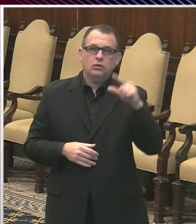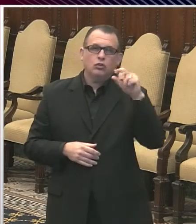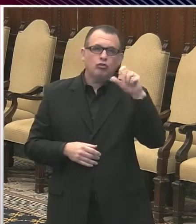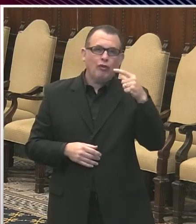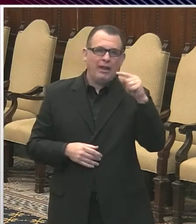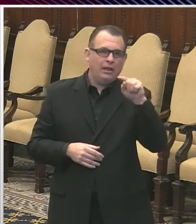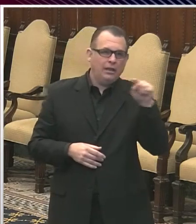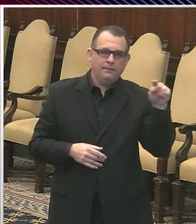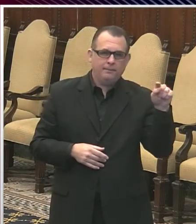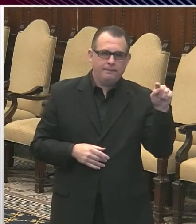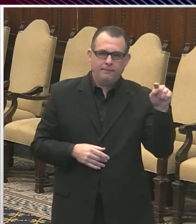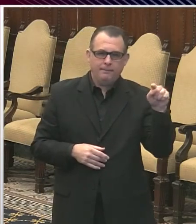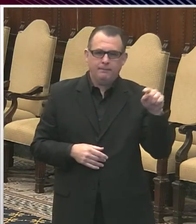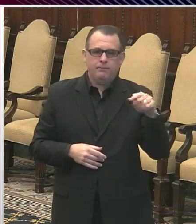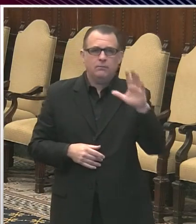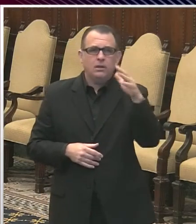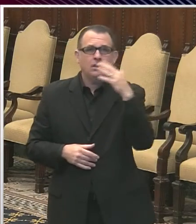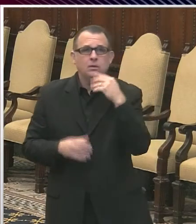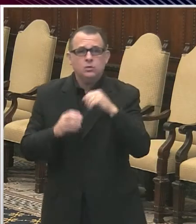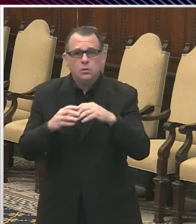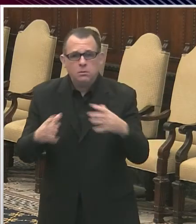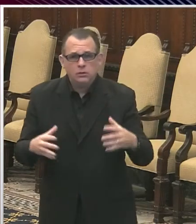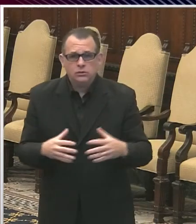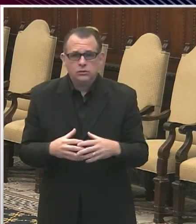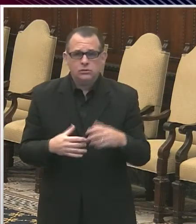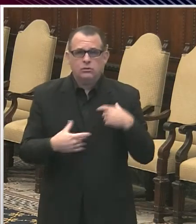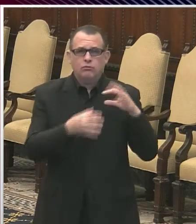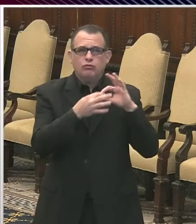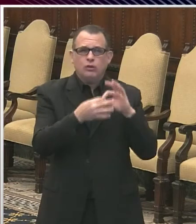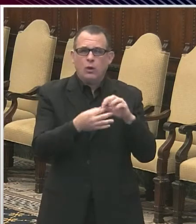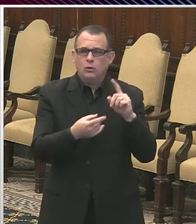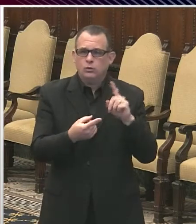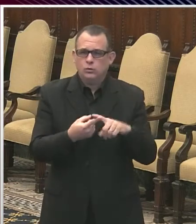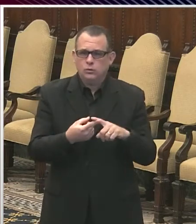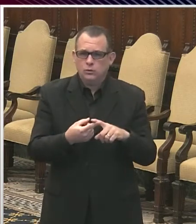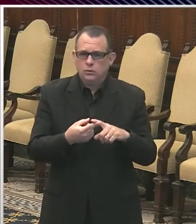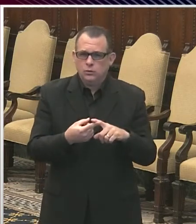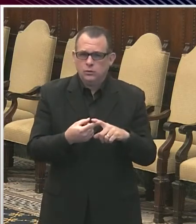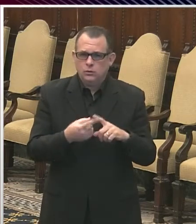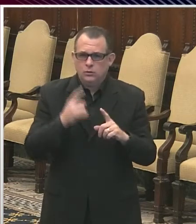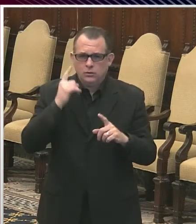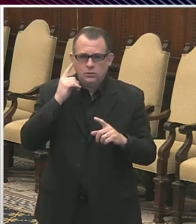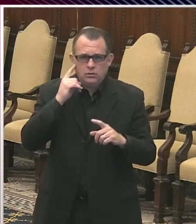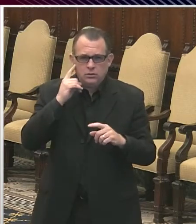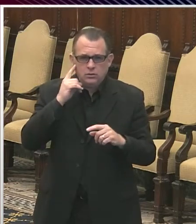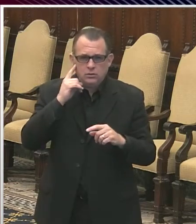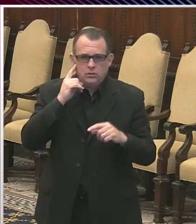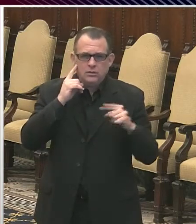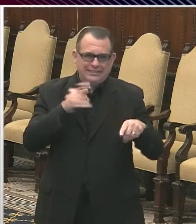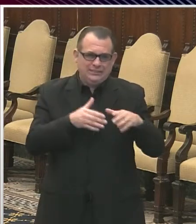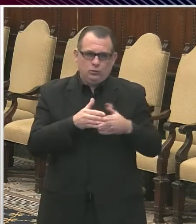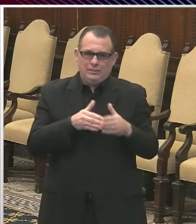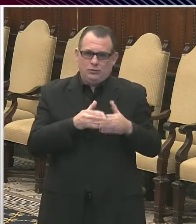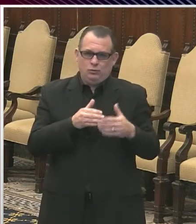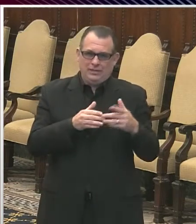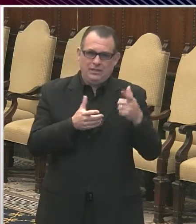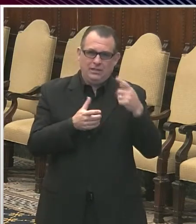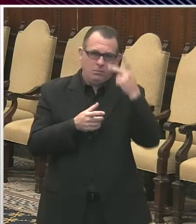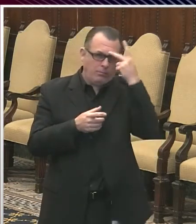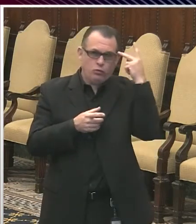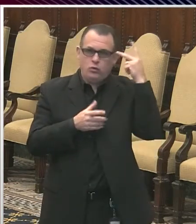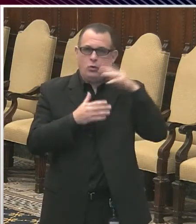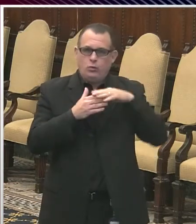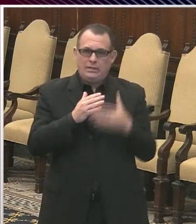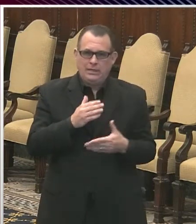Okay, hello. Thank you so much. This is in regards to Memorial Day this weekend. Memorial thing